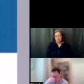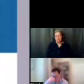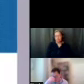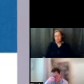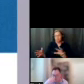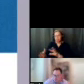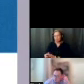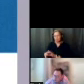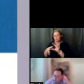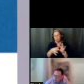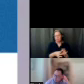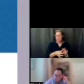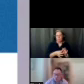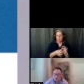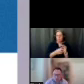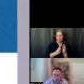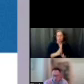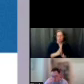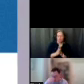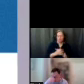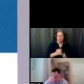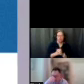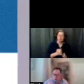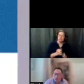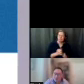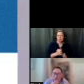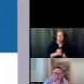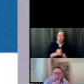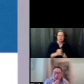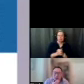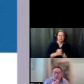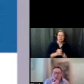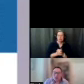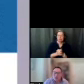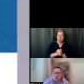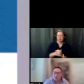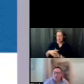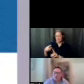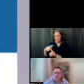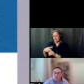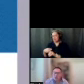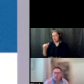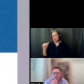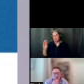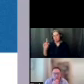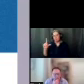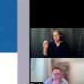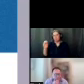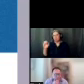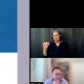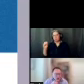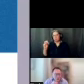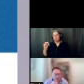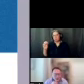When we talk about, I was talking about show it, so positive ableism. It's sort of like when you roll out in the streets and someone